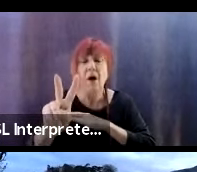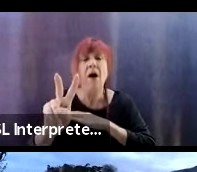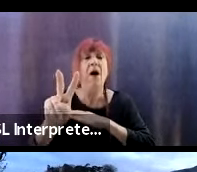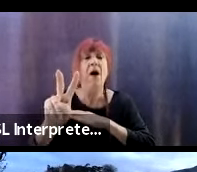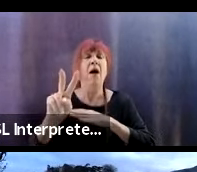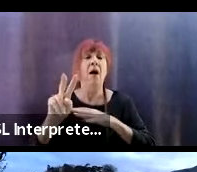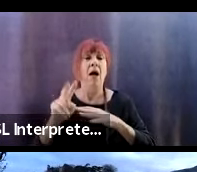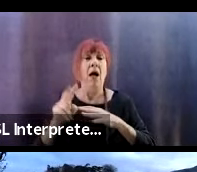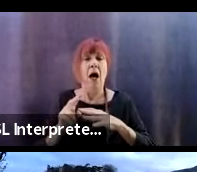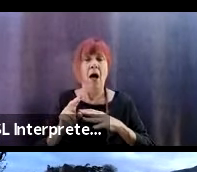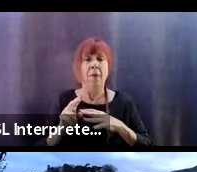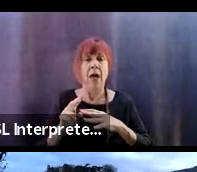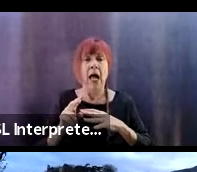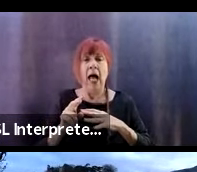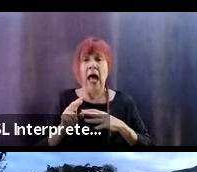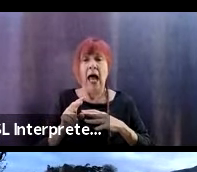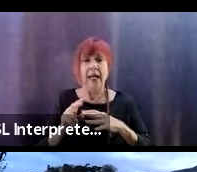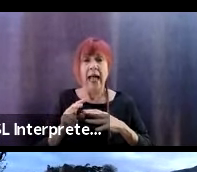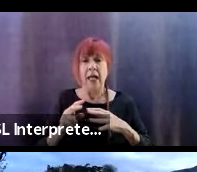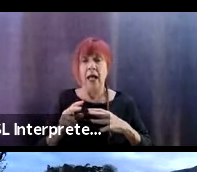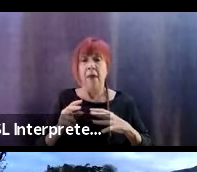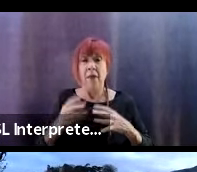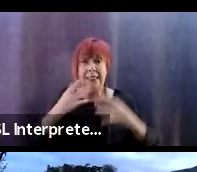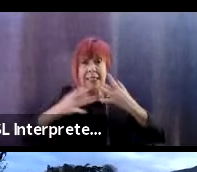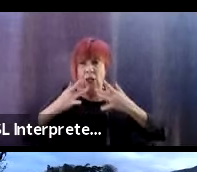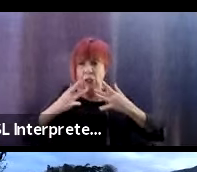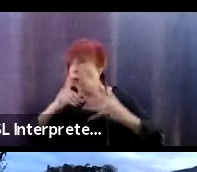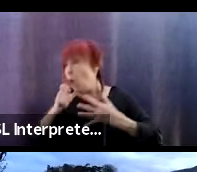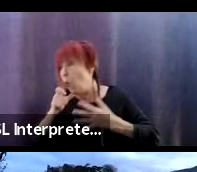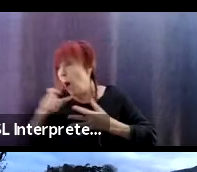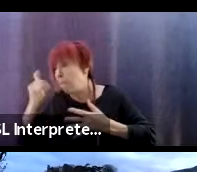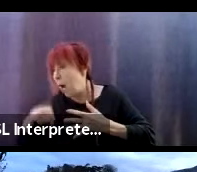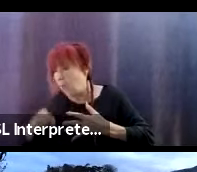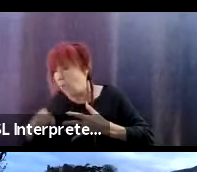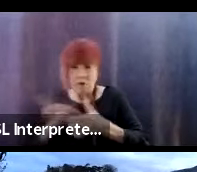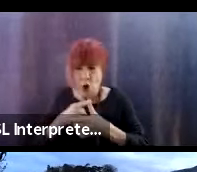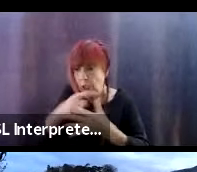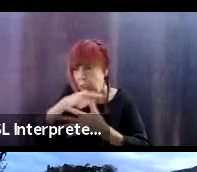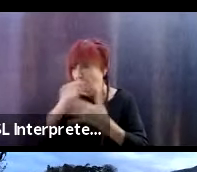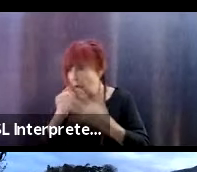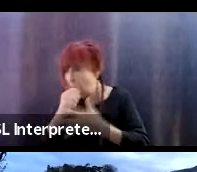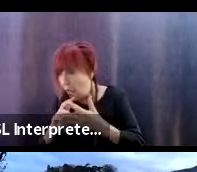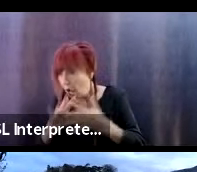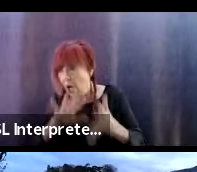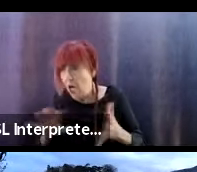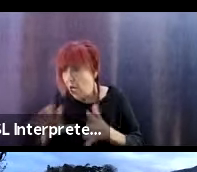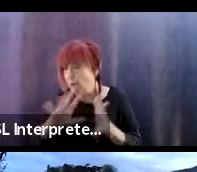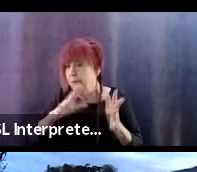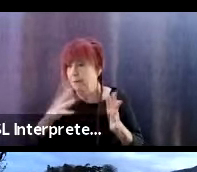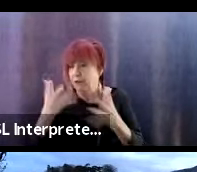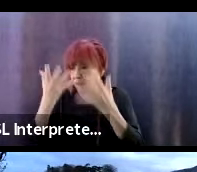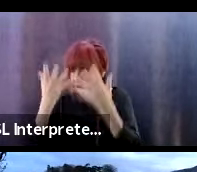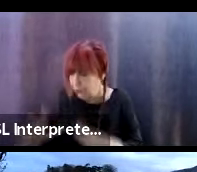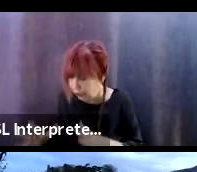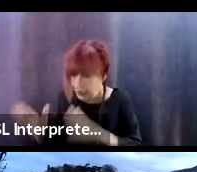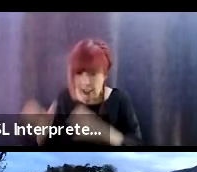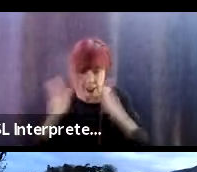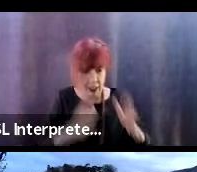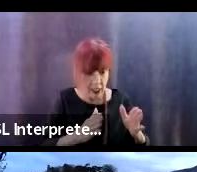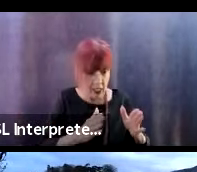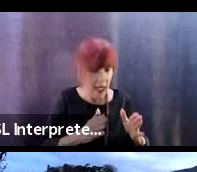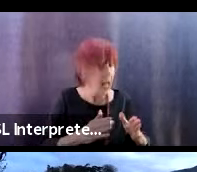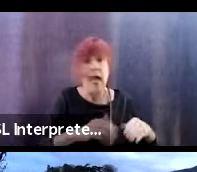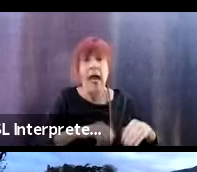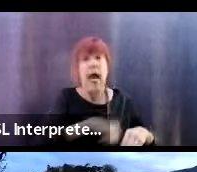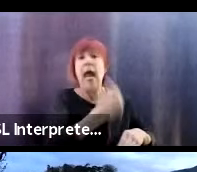going to get it, who might get pushed aside as other communities become eligible on March 15th. We're not wanting to see any of that. We want everybody